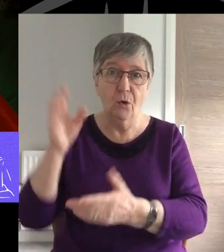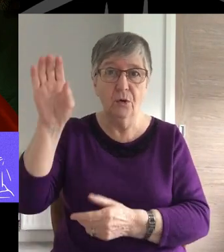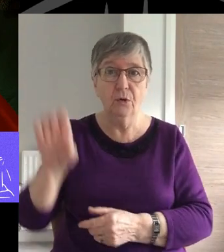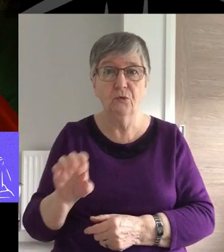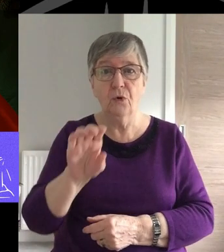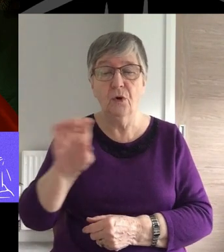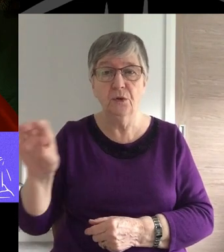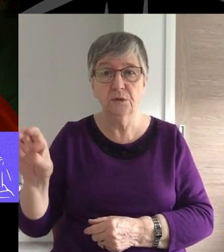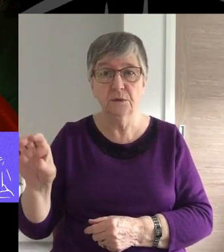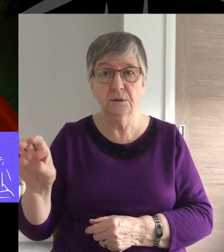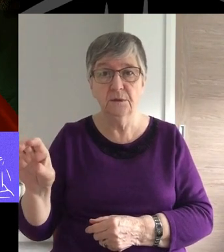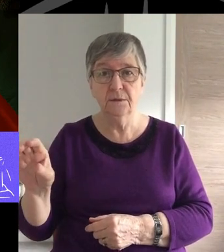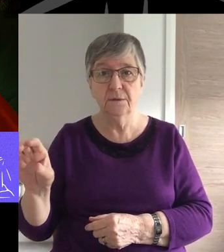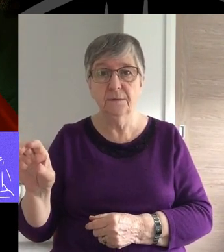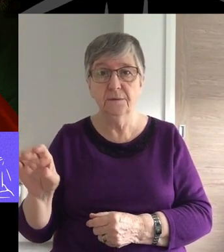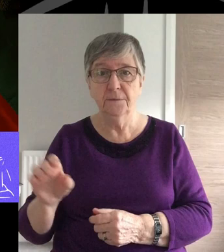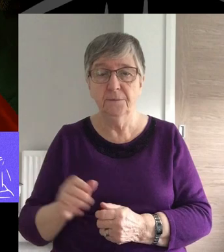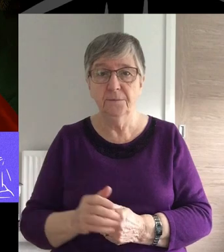cross.